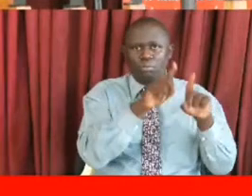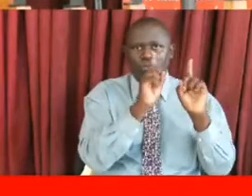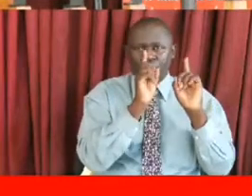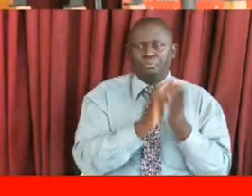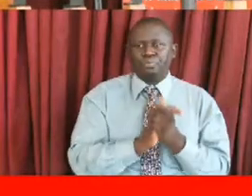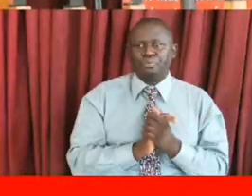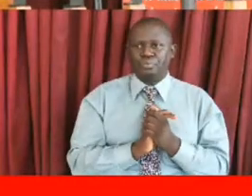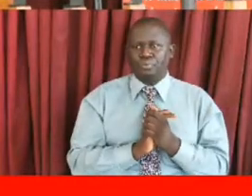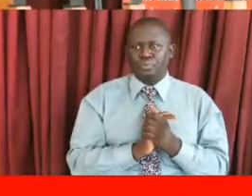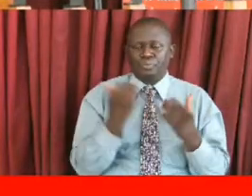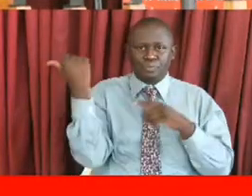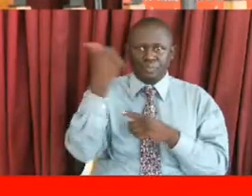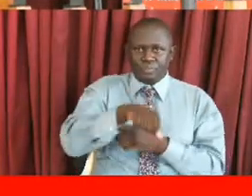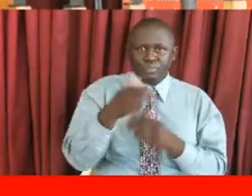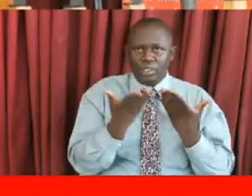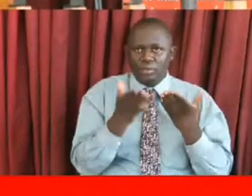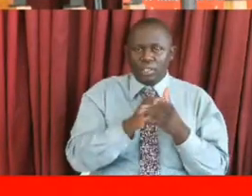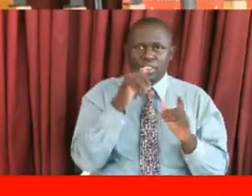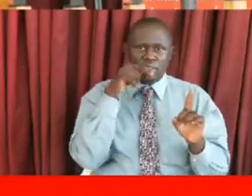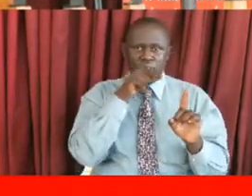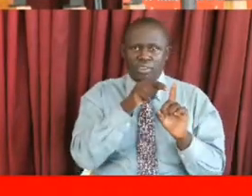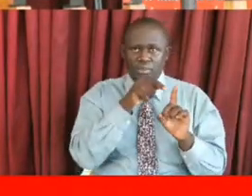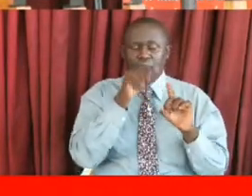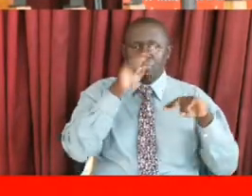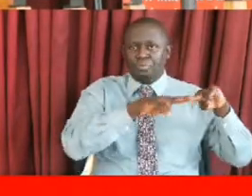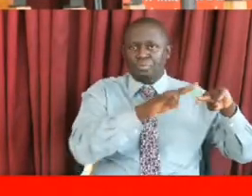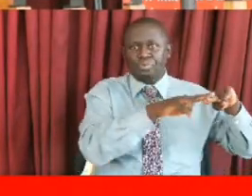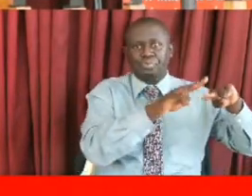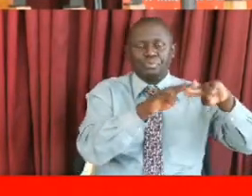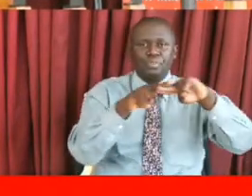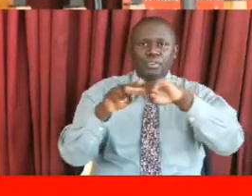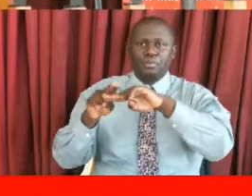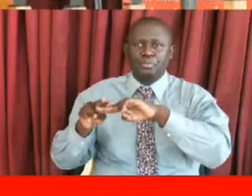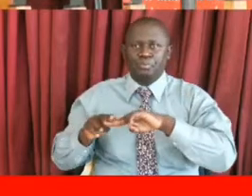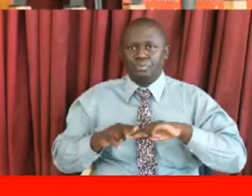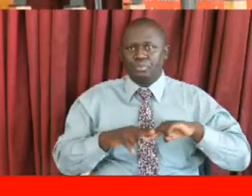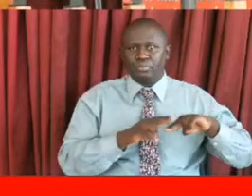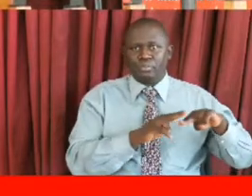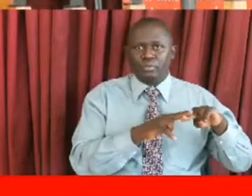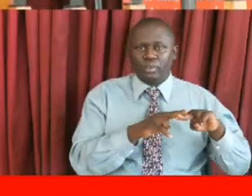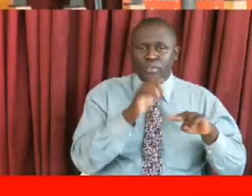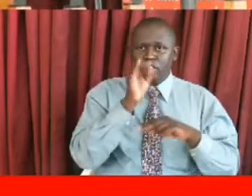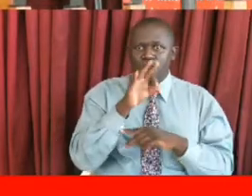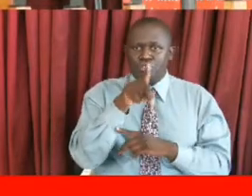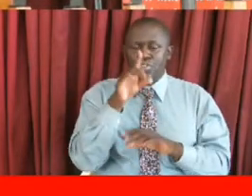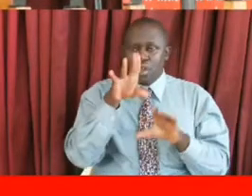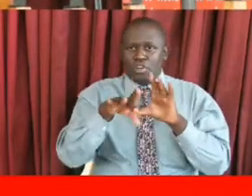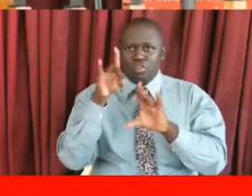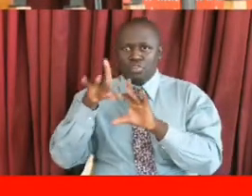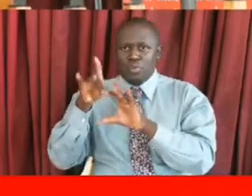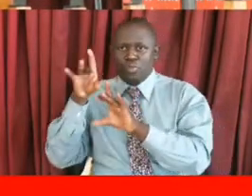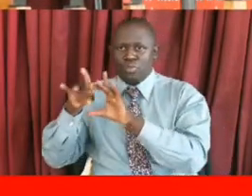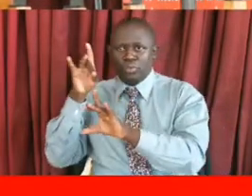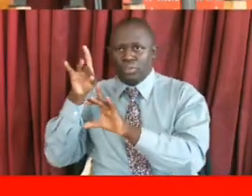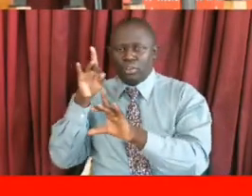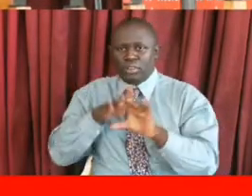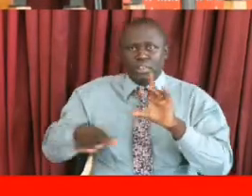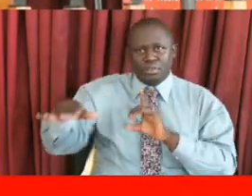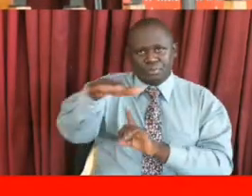himself wherever he sits if you are found around